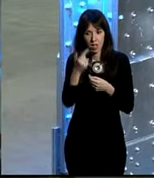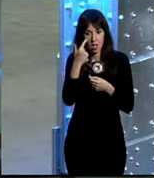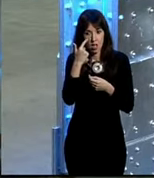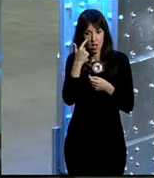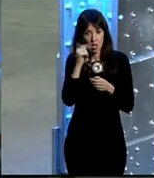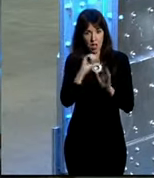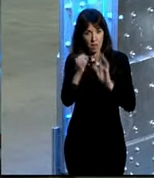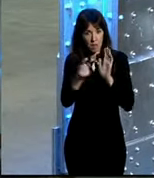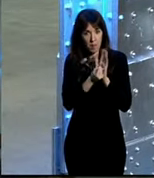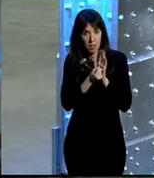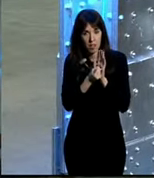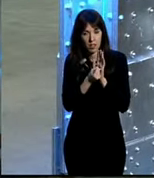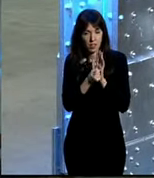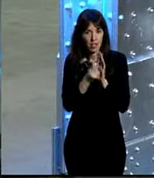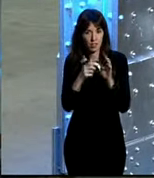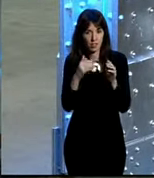Yes. Well,